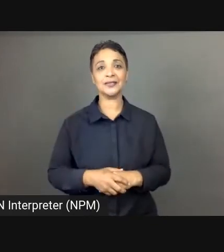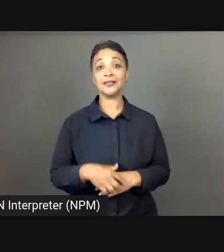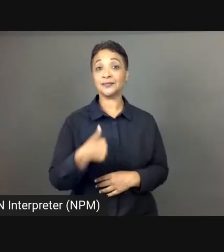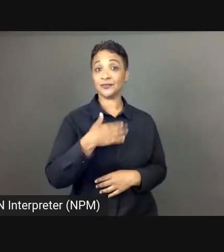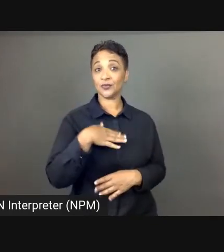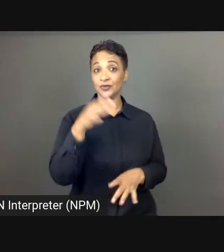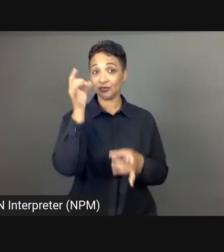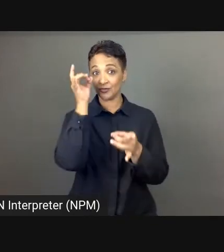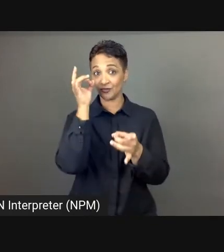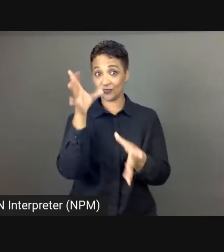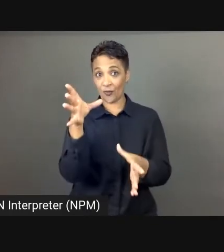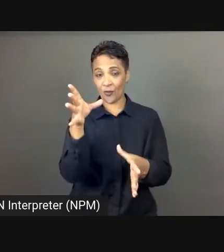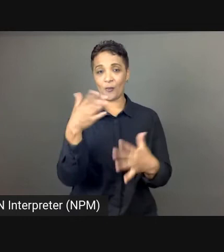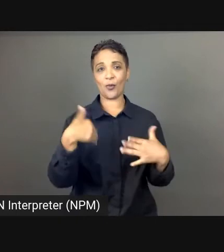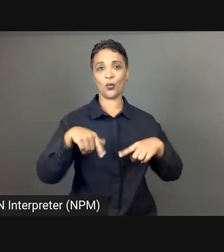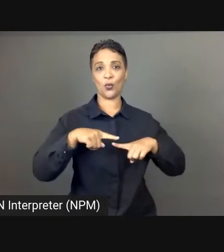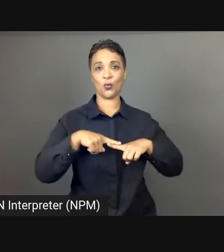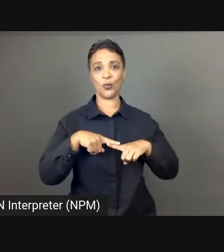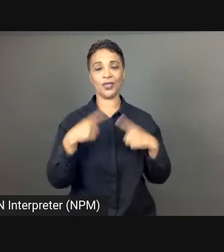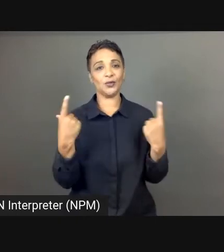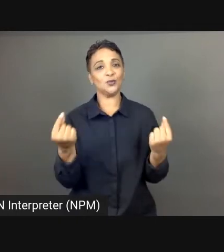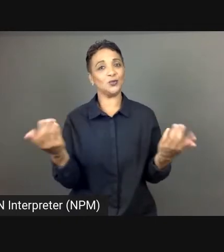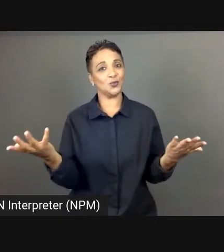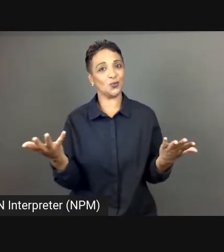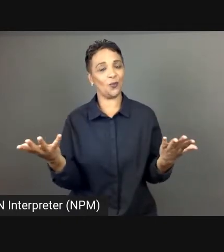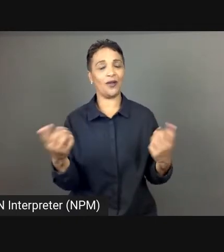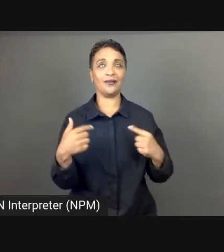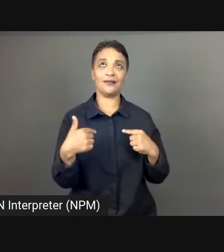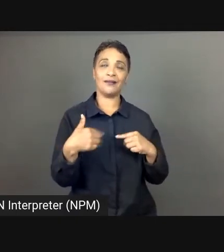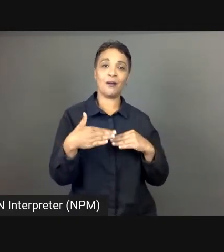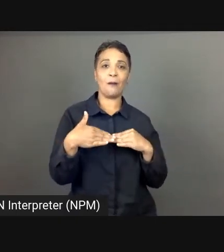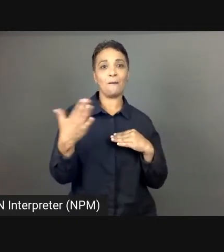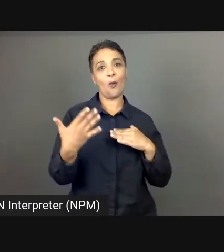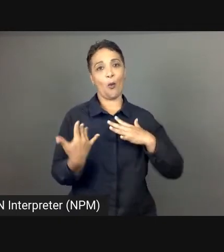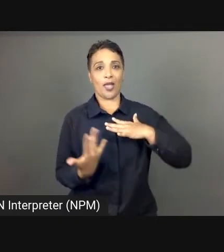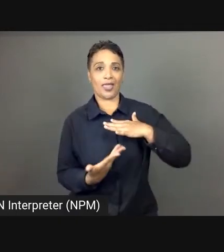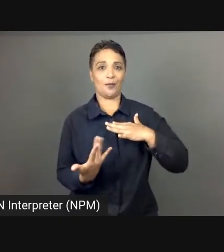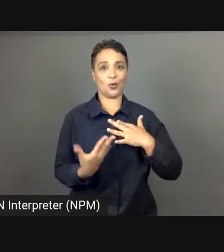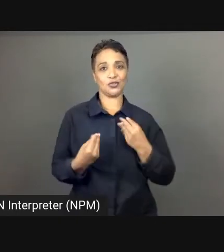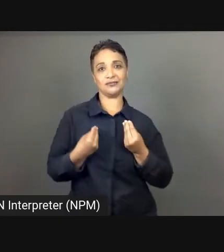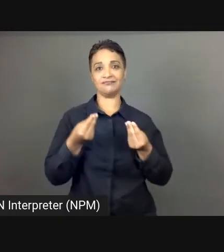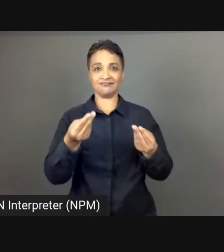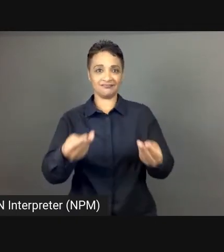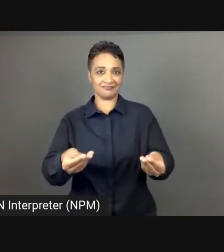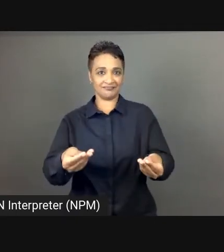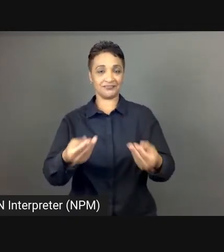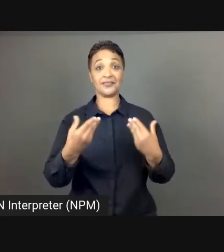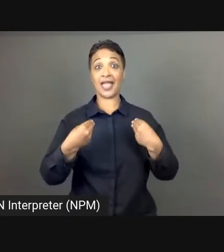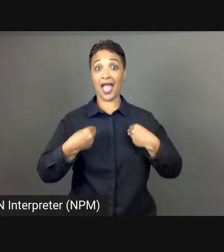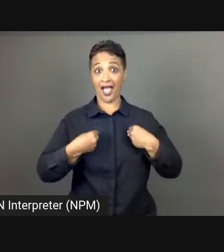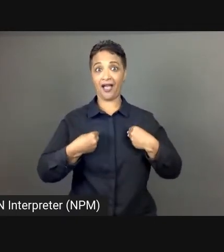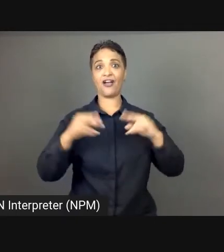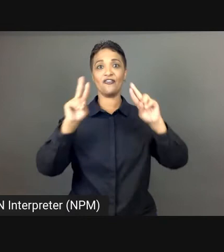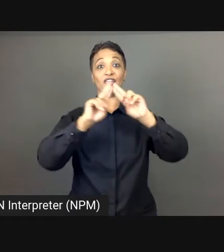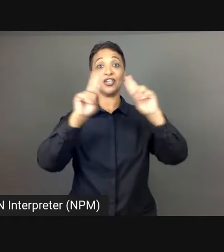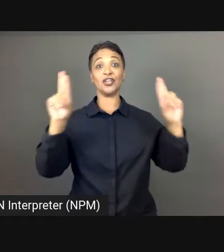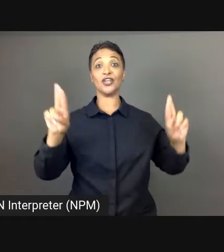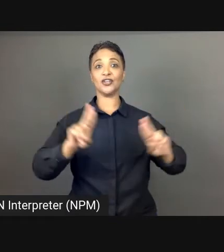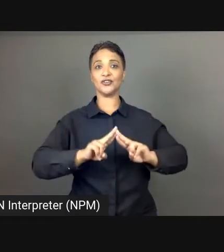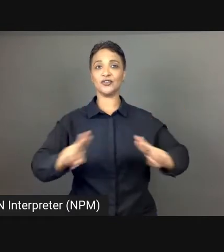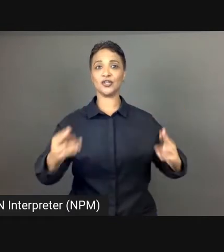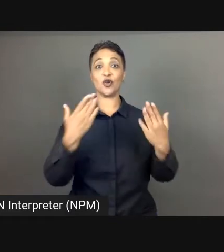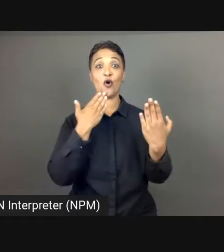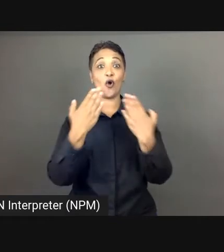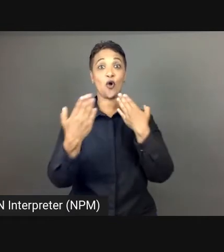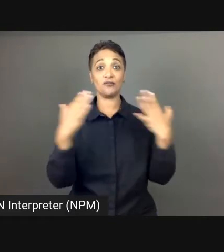or creating a bit of an emotion here. There's an international conference every 4 years where